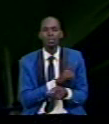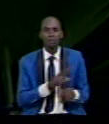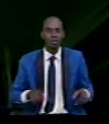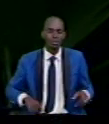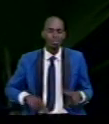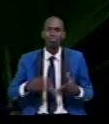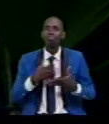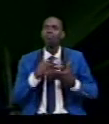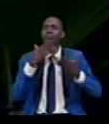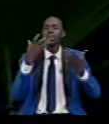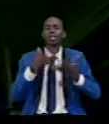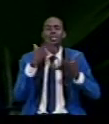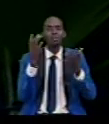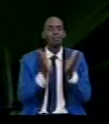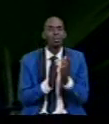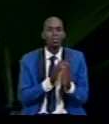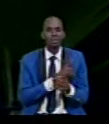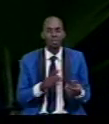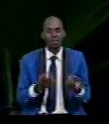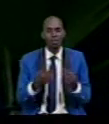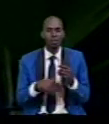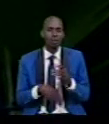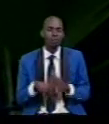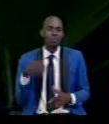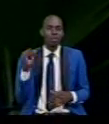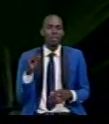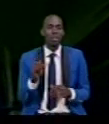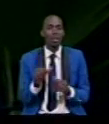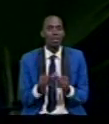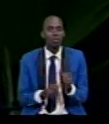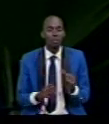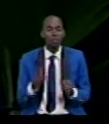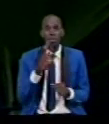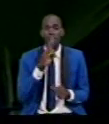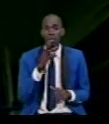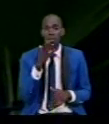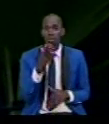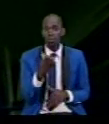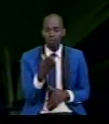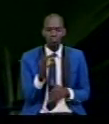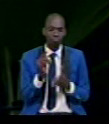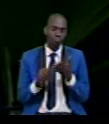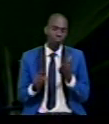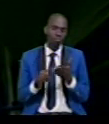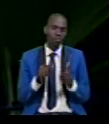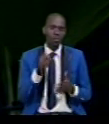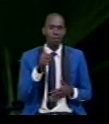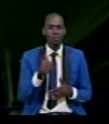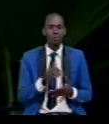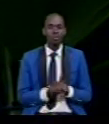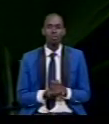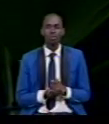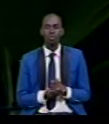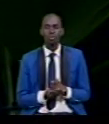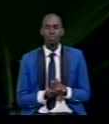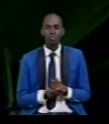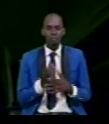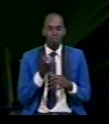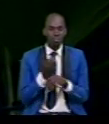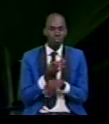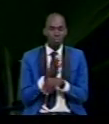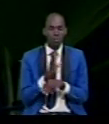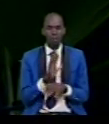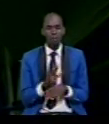out. Everybody, wherever you are, check yourself. Counselors, check them and bring